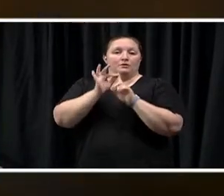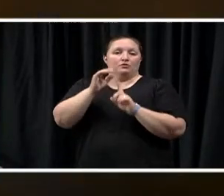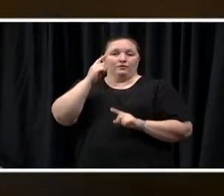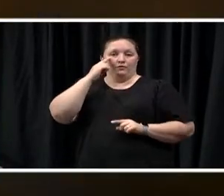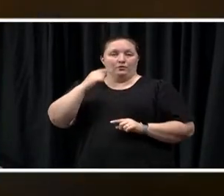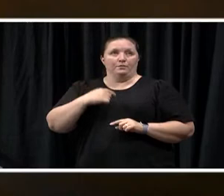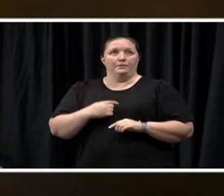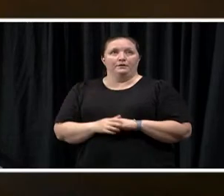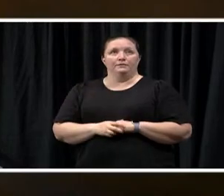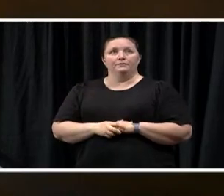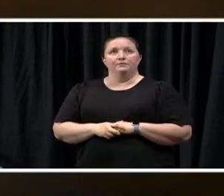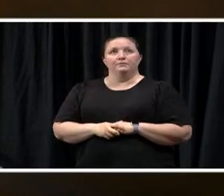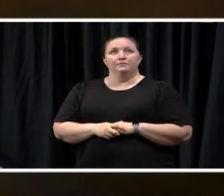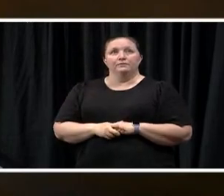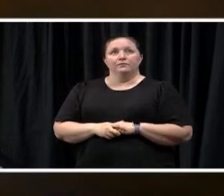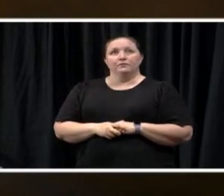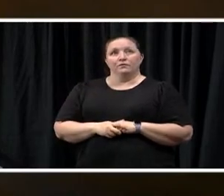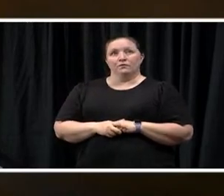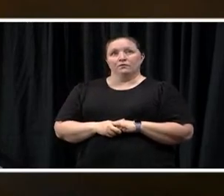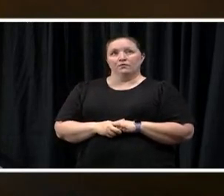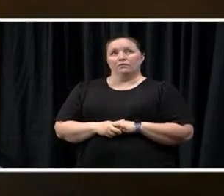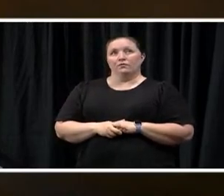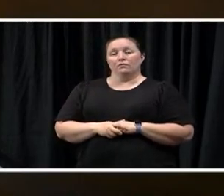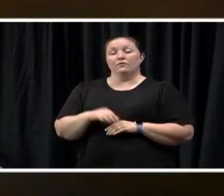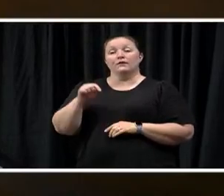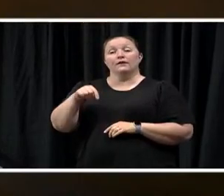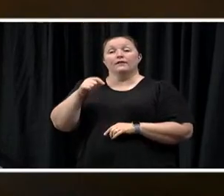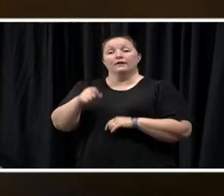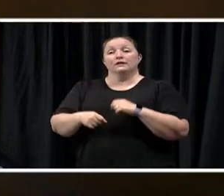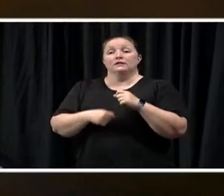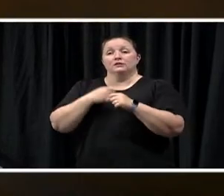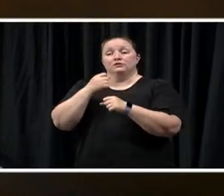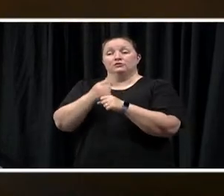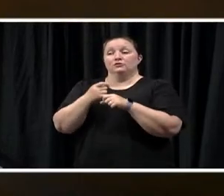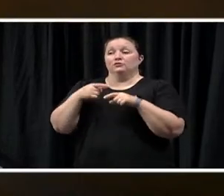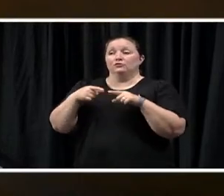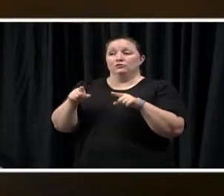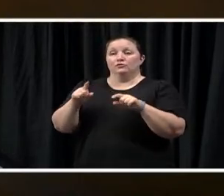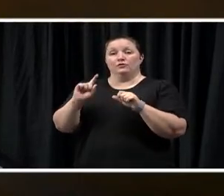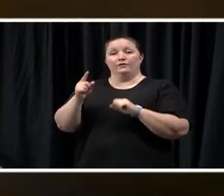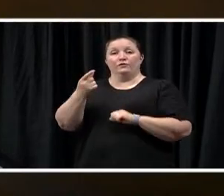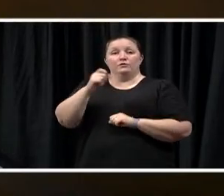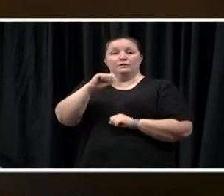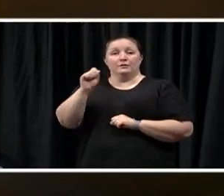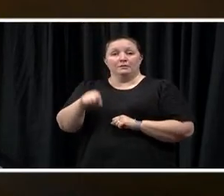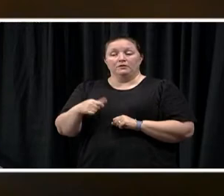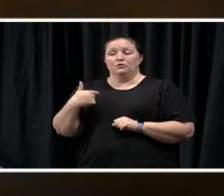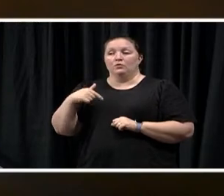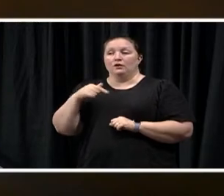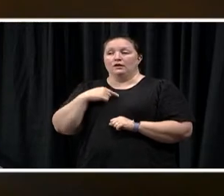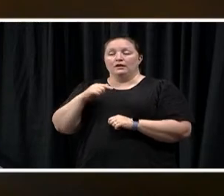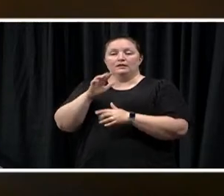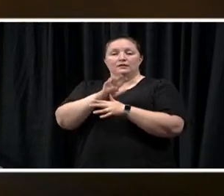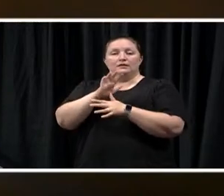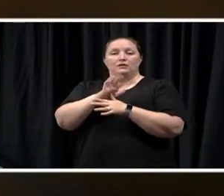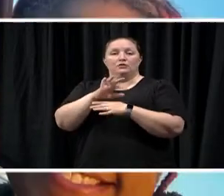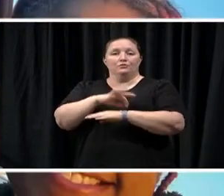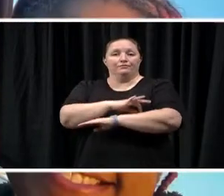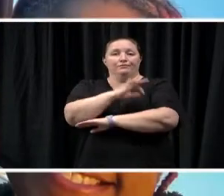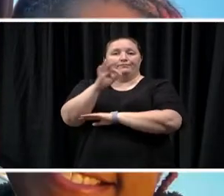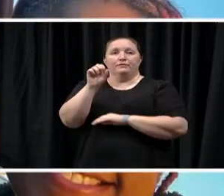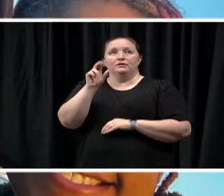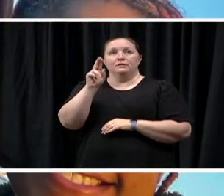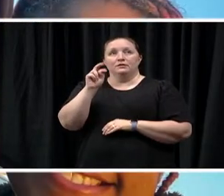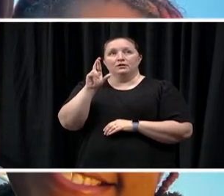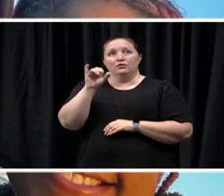ever. Like, a moment that really sticks out to me was actually this year, during first semester, when we had senior sunrise, which is